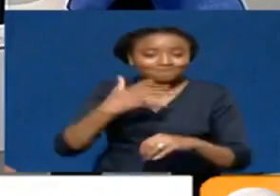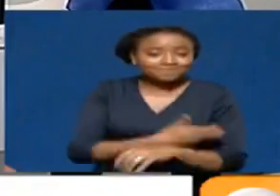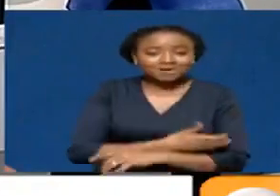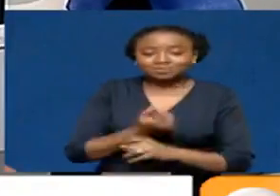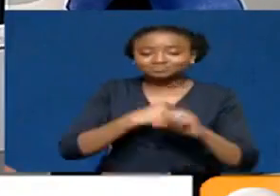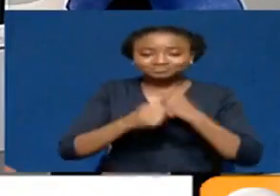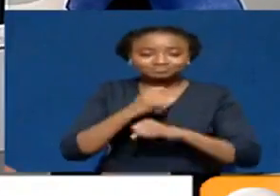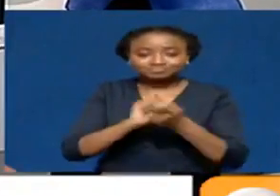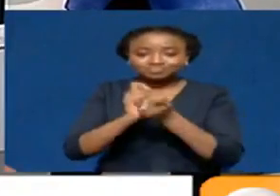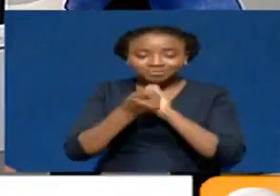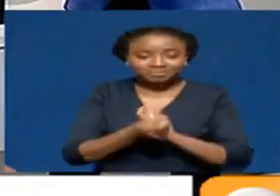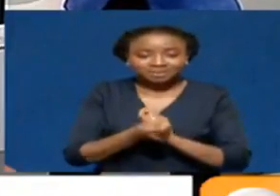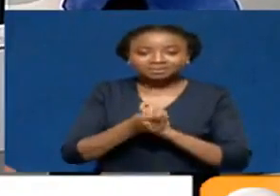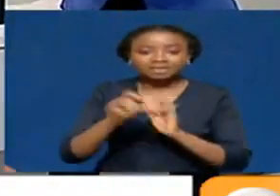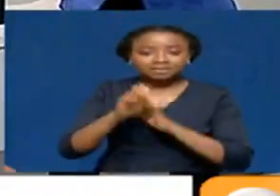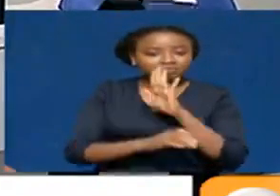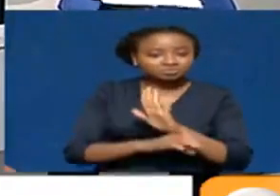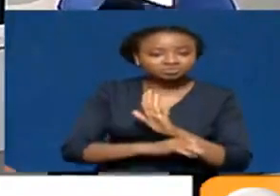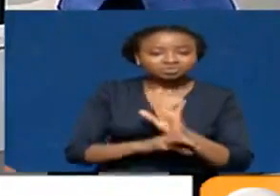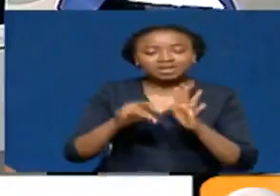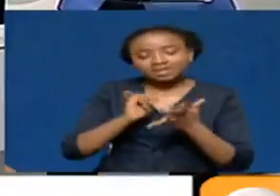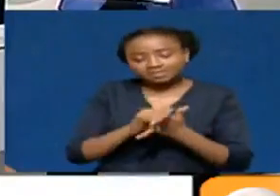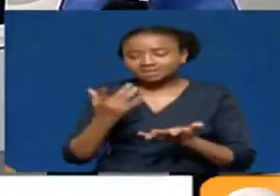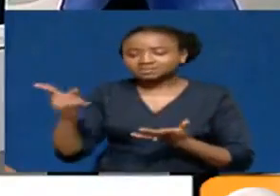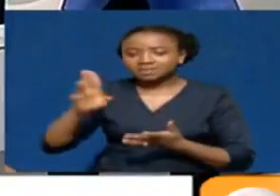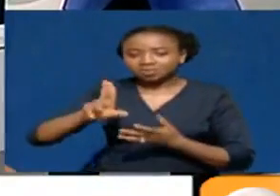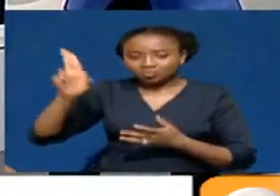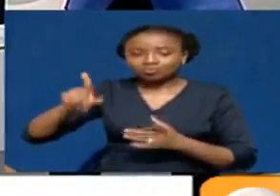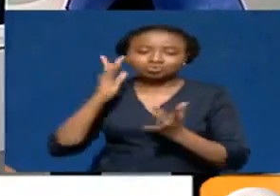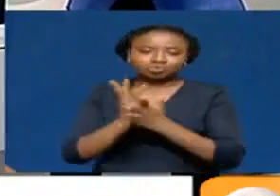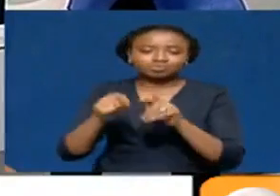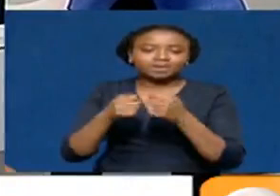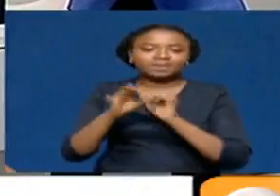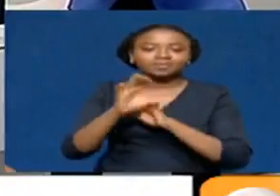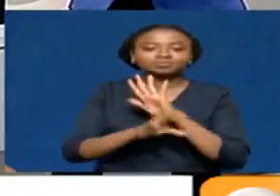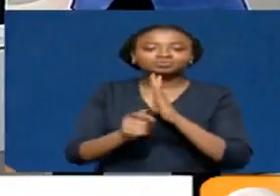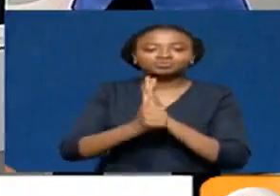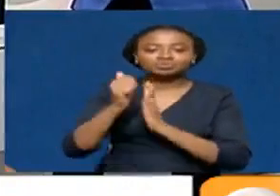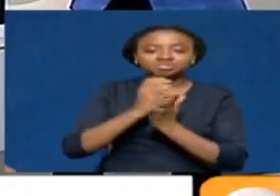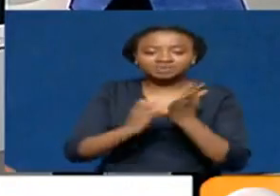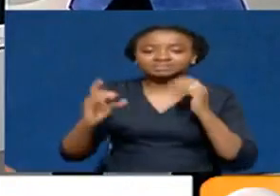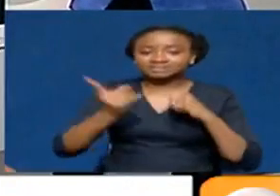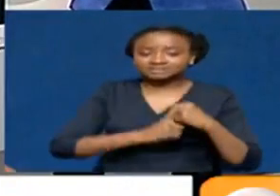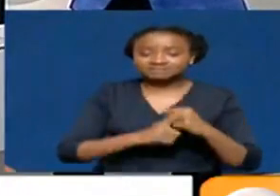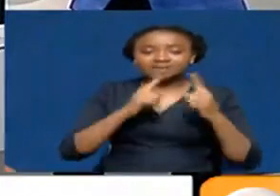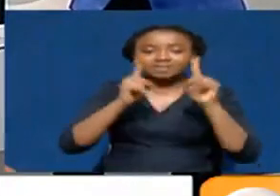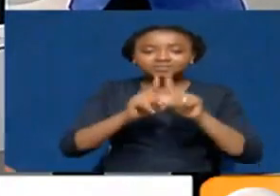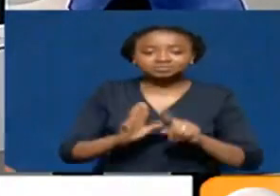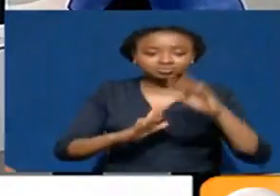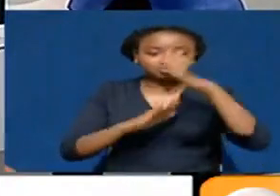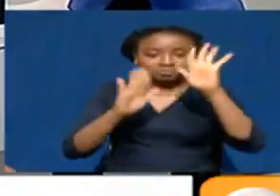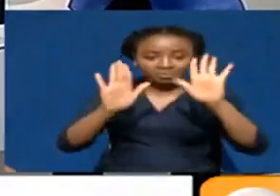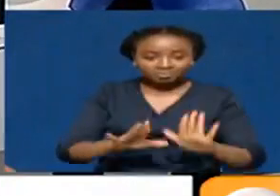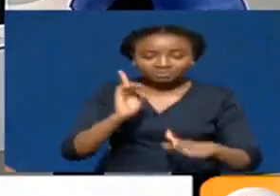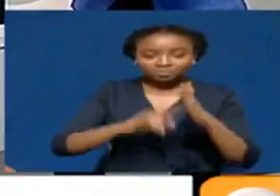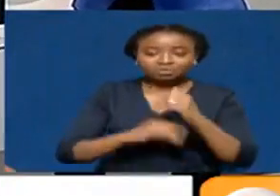action towards amending the Constitution and that the President contravened Chapter 6 of the Constitution. More importantly, will they